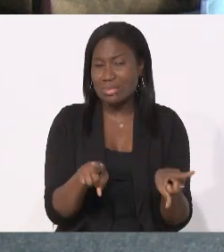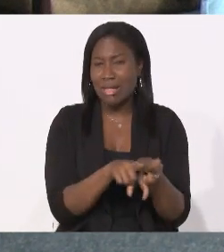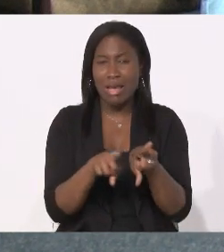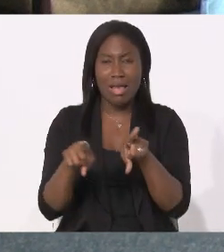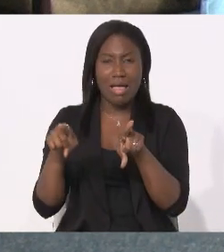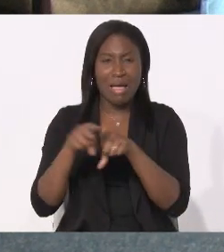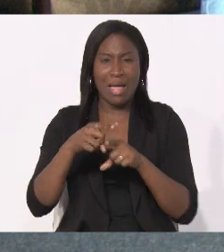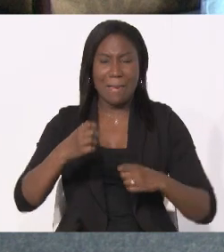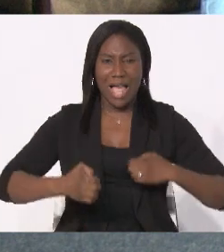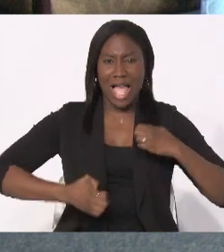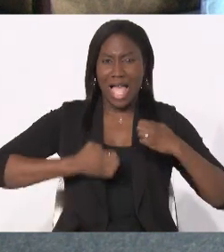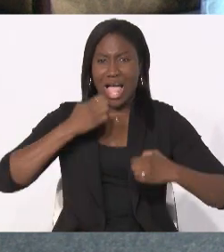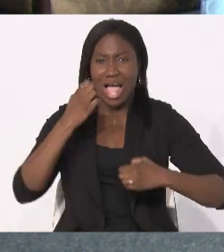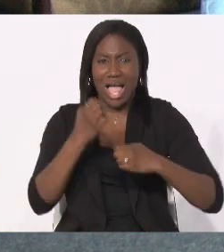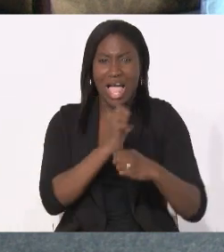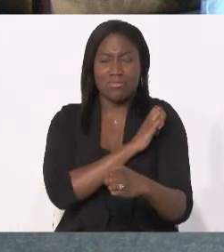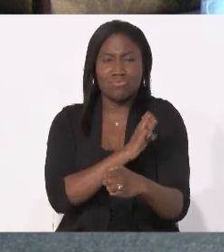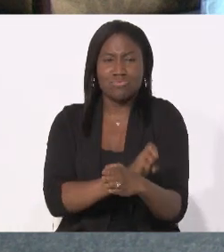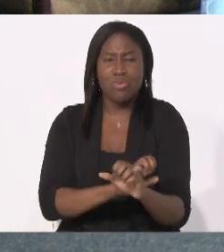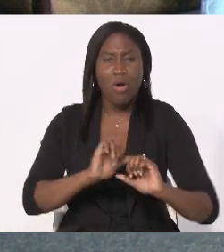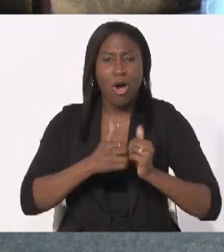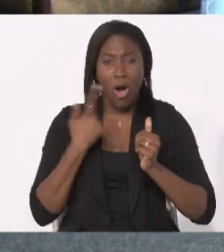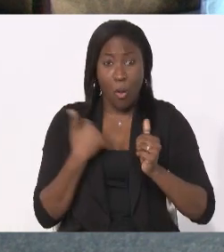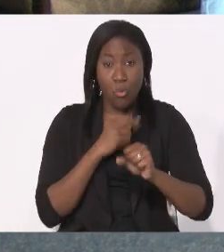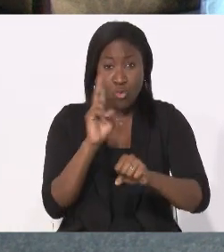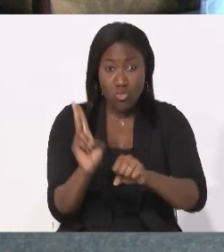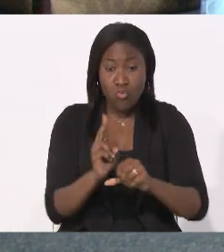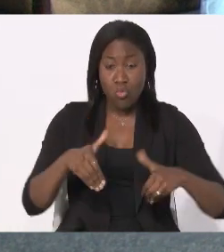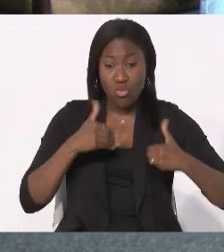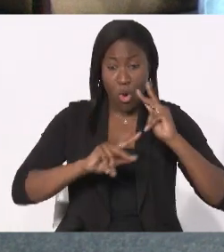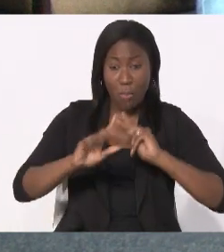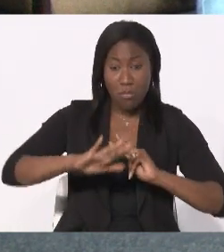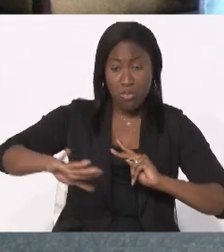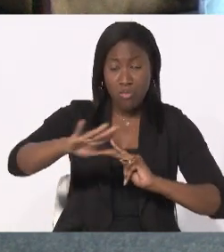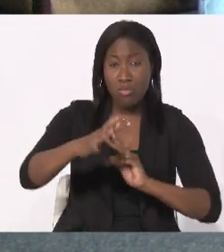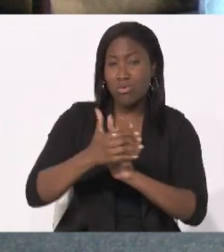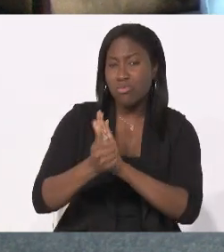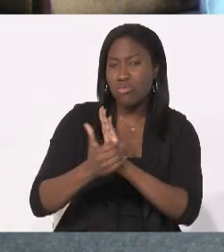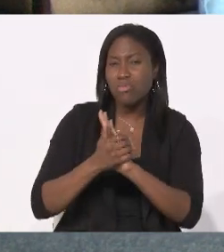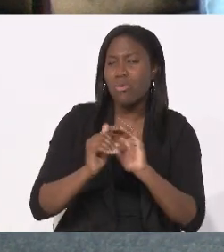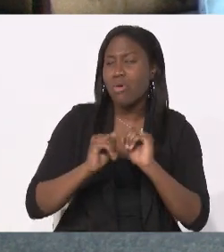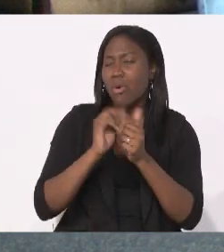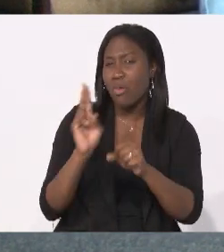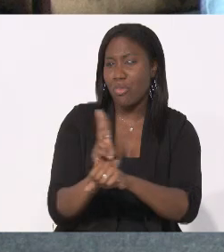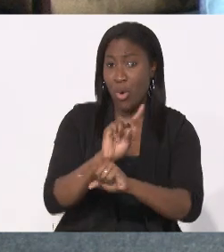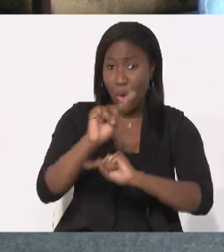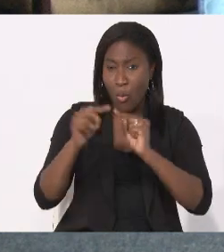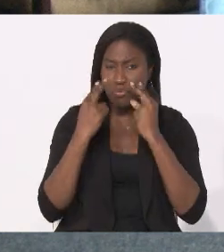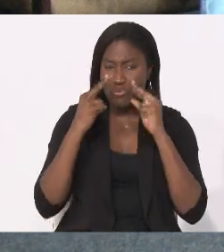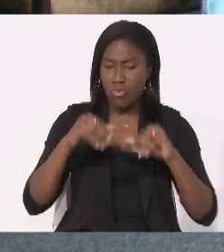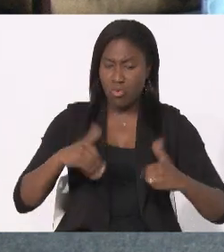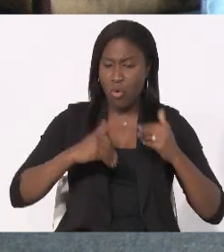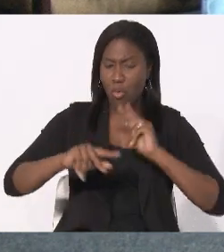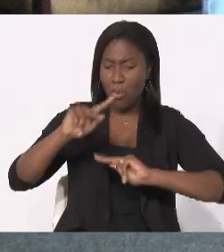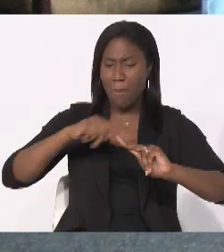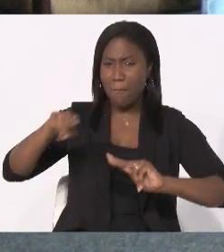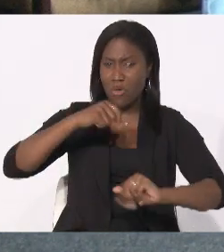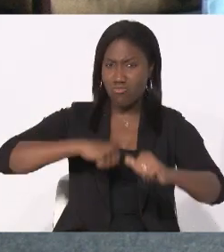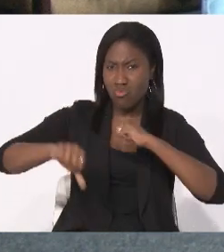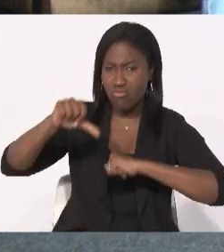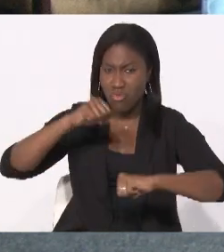Yeah. How do we harness that energy? And you see it in some of the productions with the young persons when